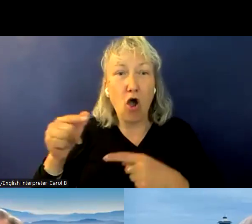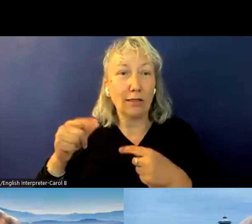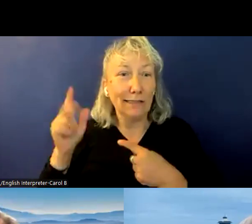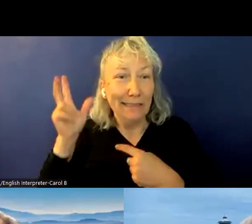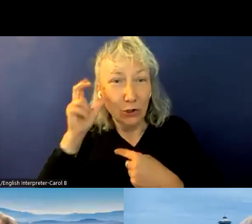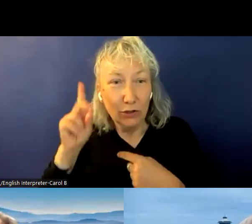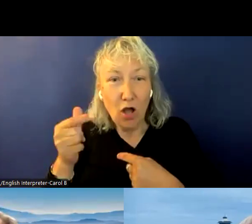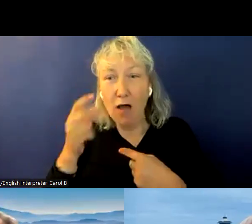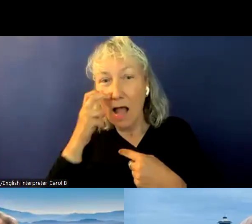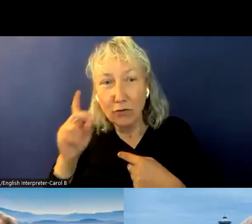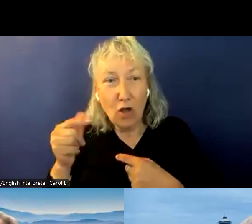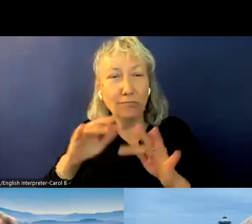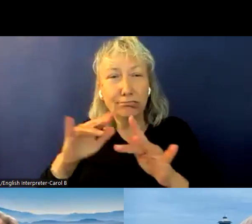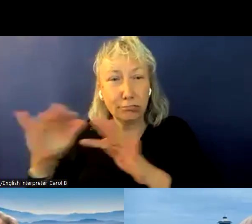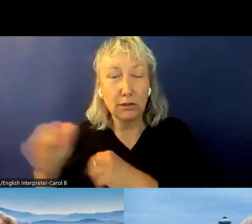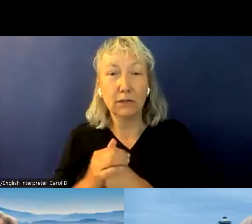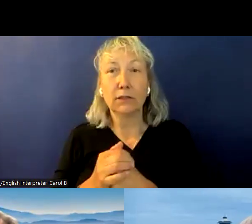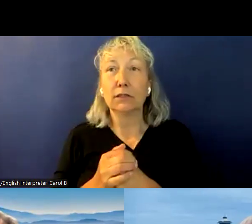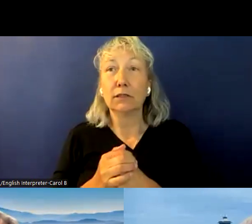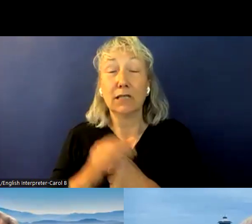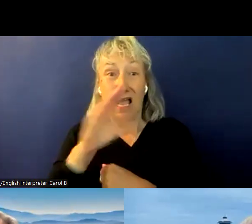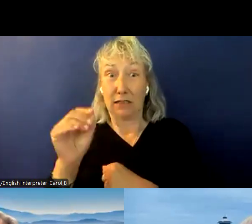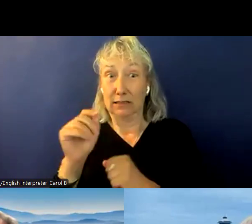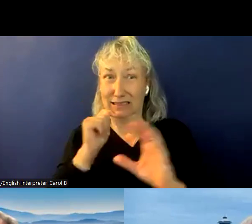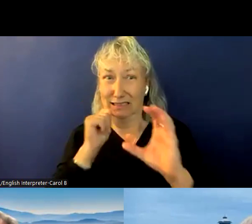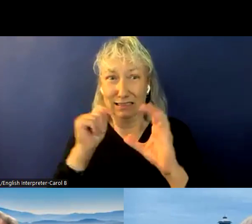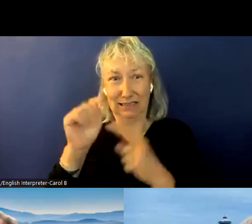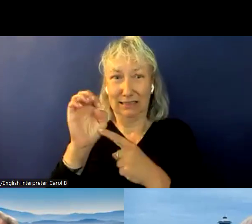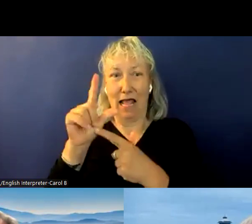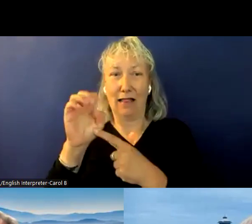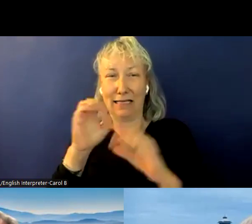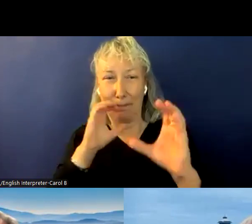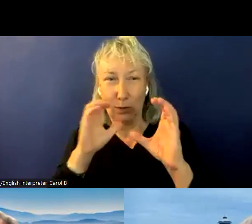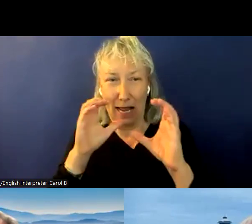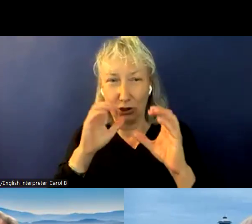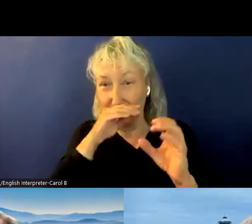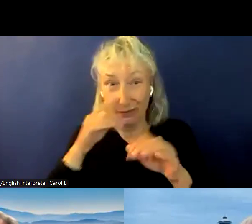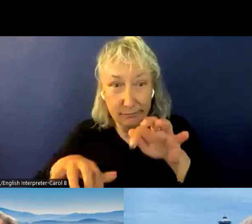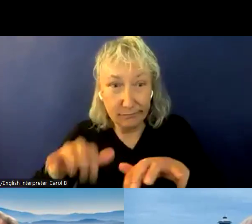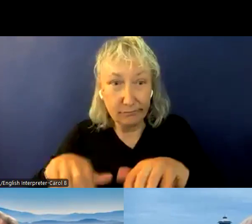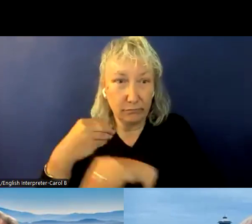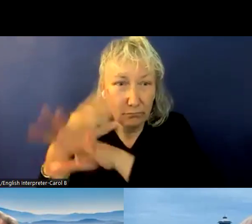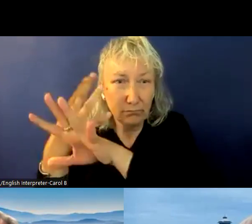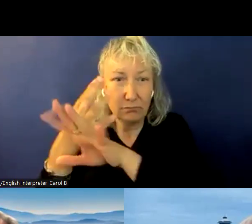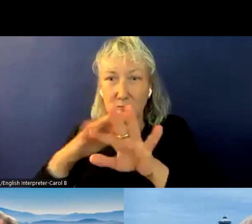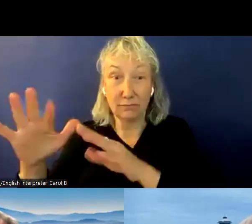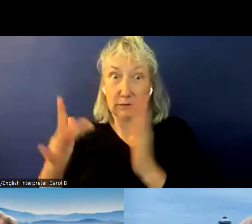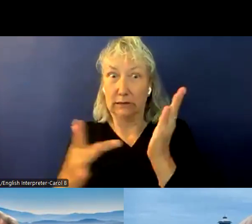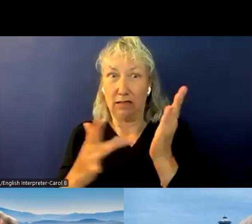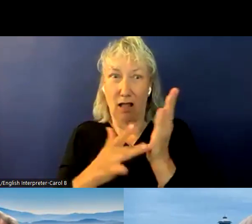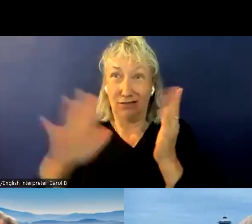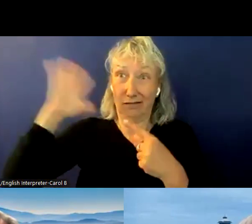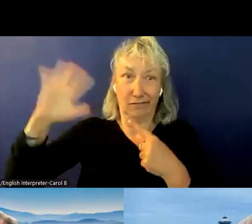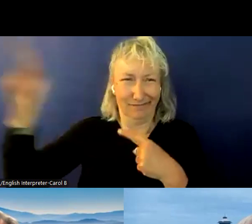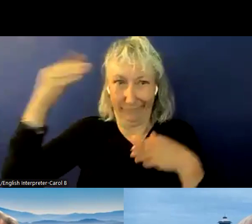telecommunications becomes critically important. And certainly at the time, they had no idea where technology would lead us,